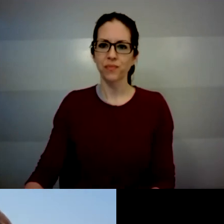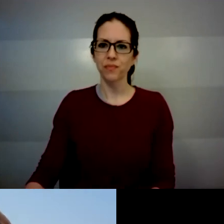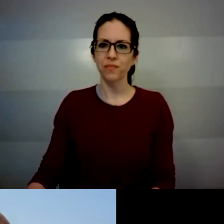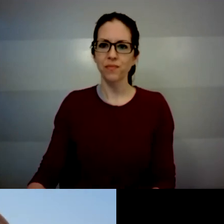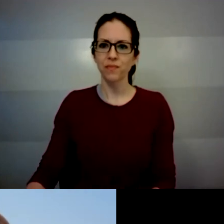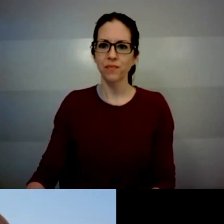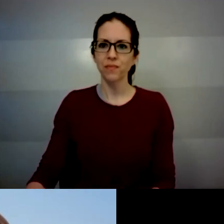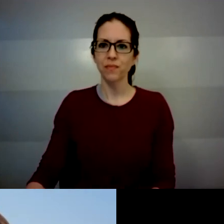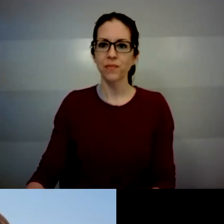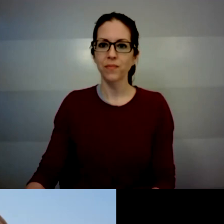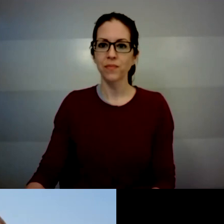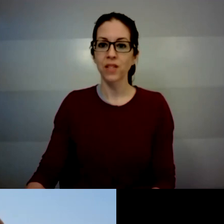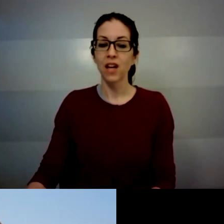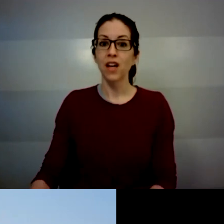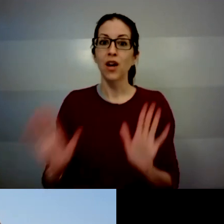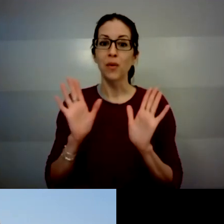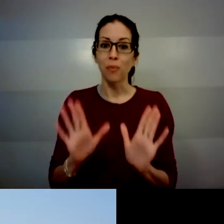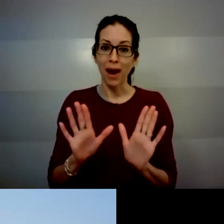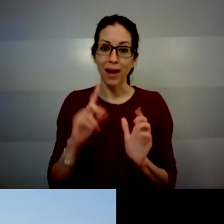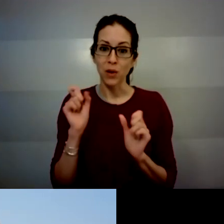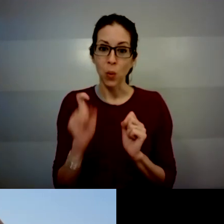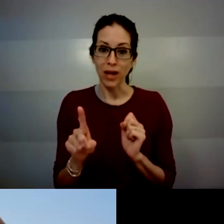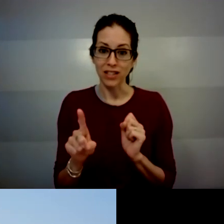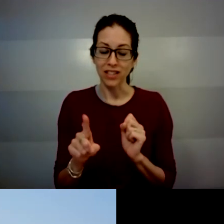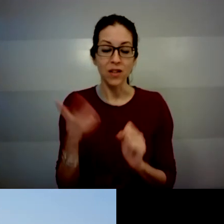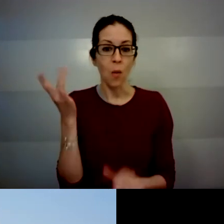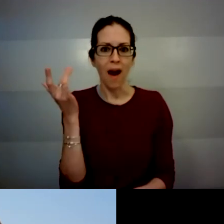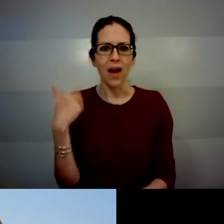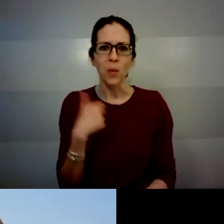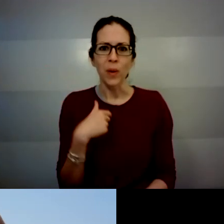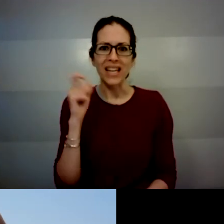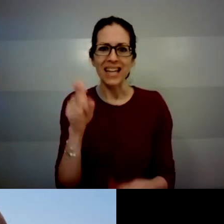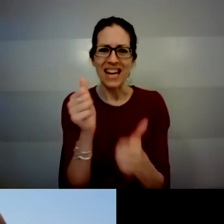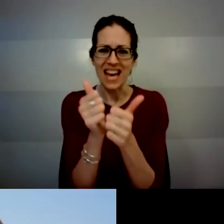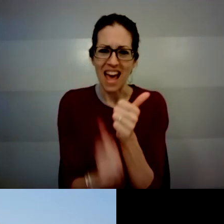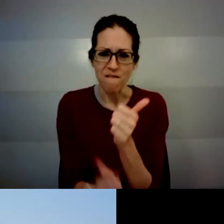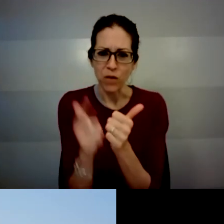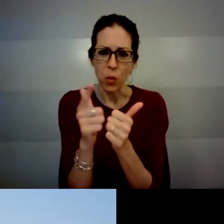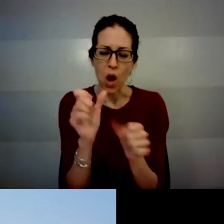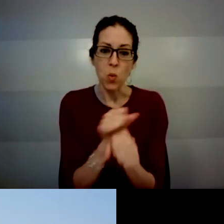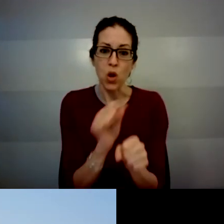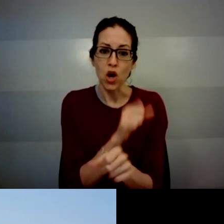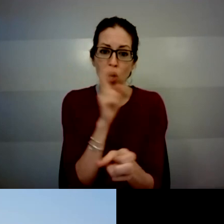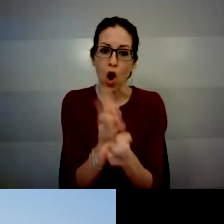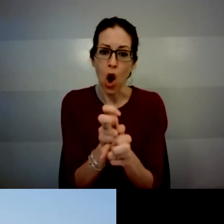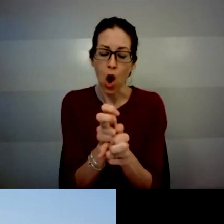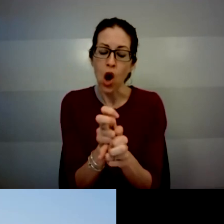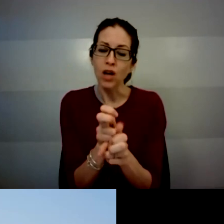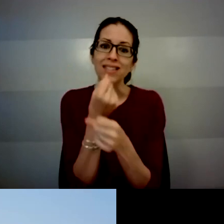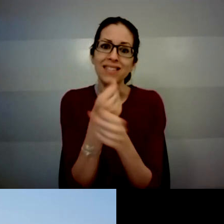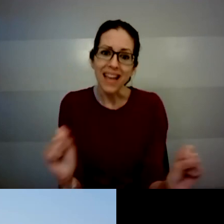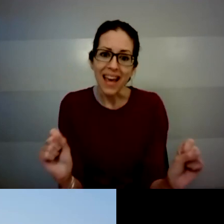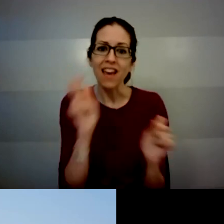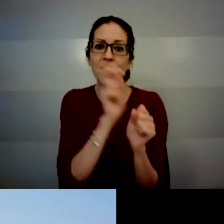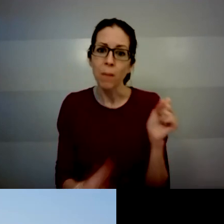question because we really need everybody to work to conserve migratory birds. This is a problem that's,